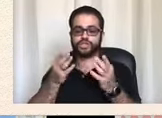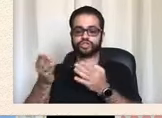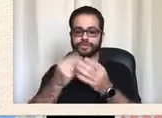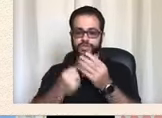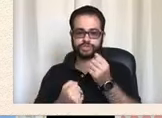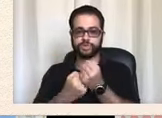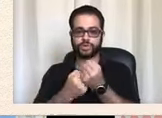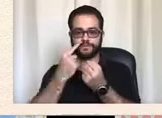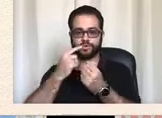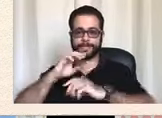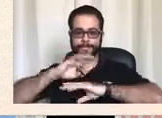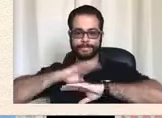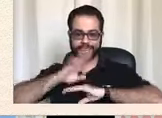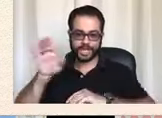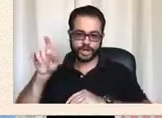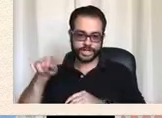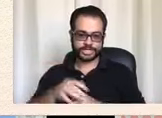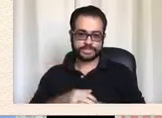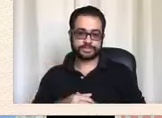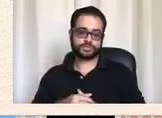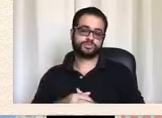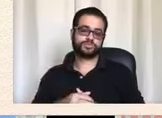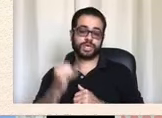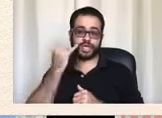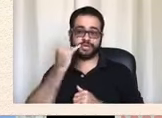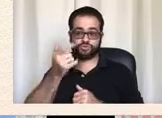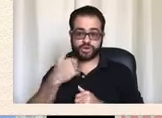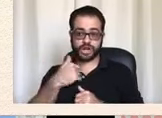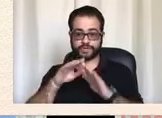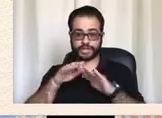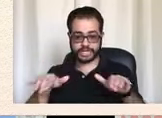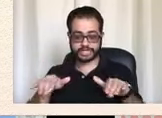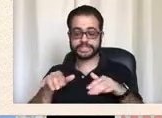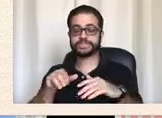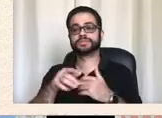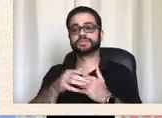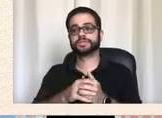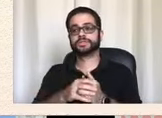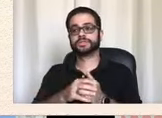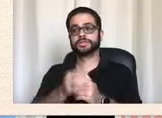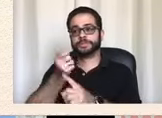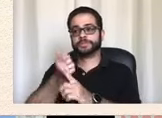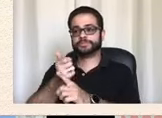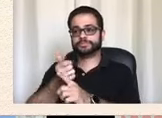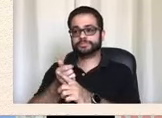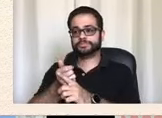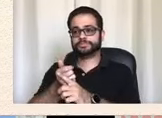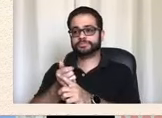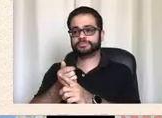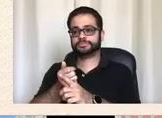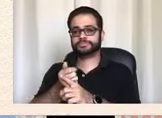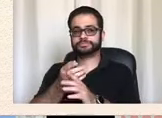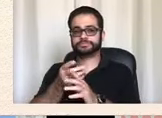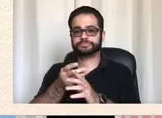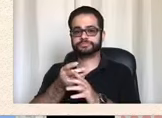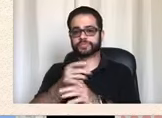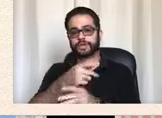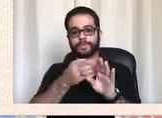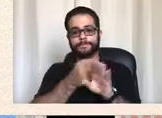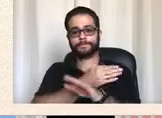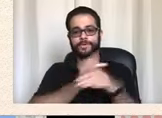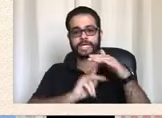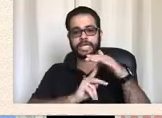unique needs. So if you've got that kid, you're a parent, you've got that kid who, came out of pre-K and went right into special ed